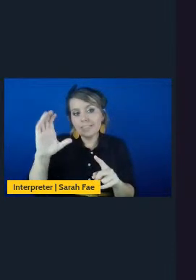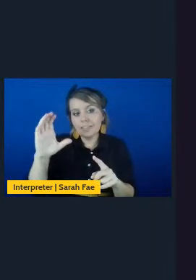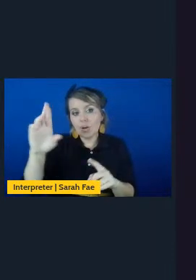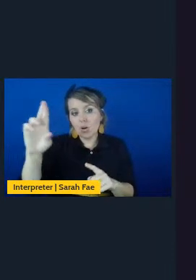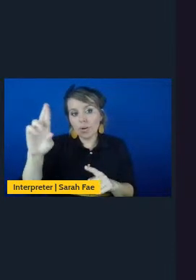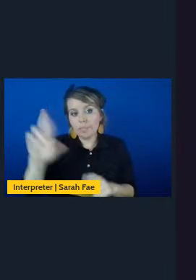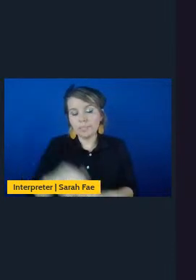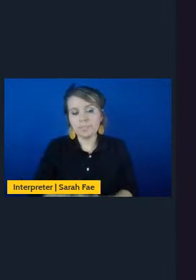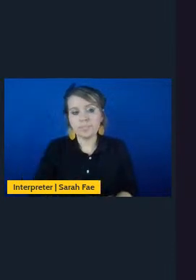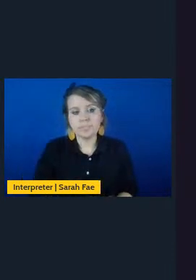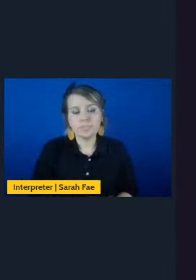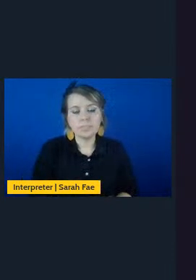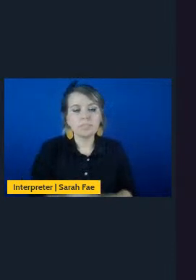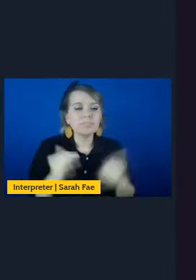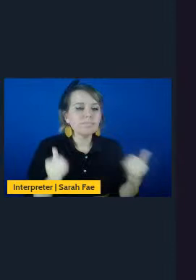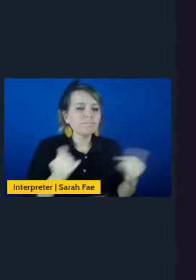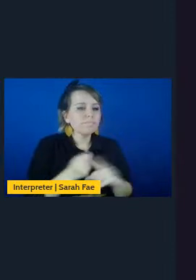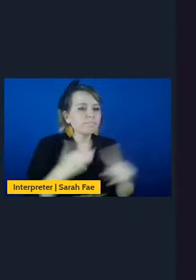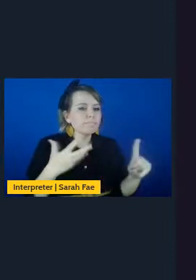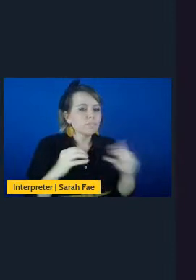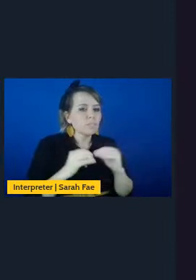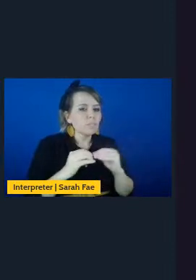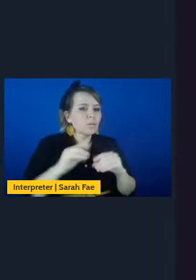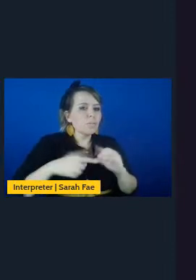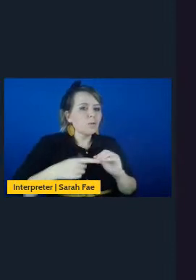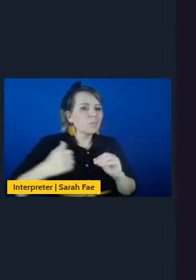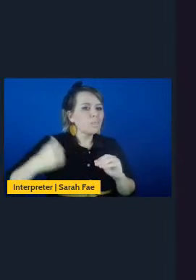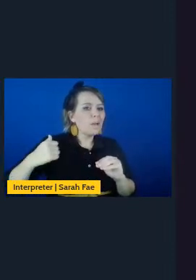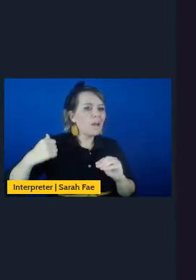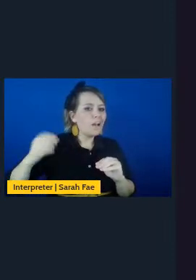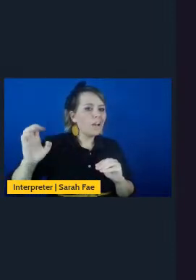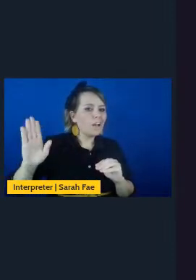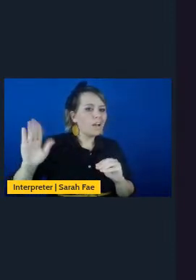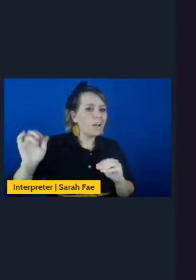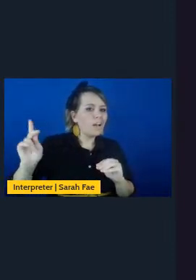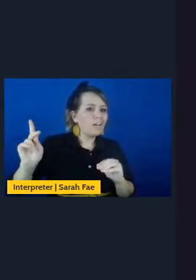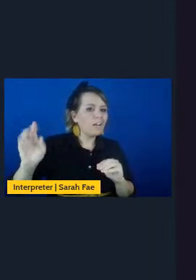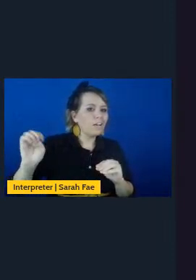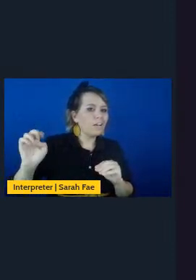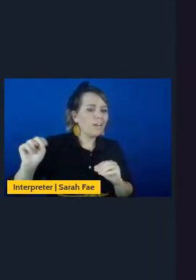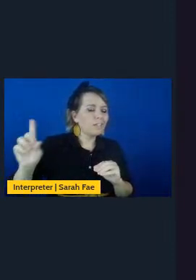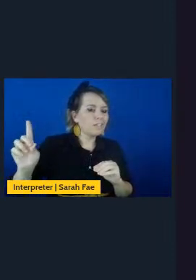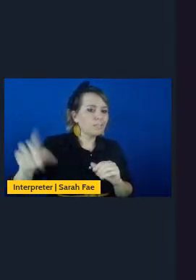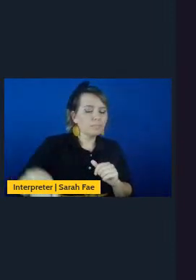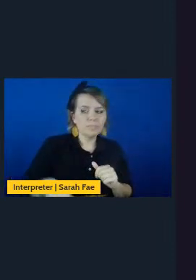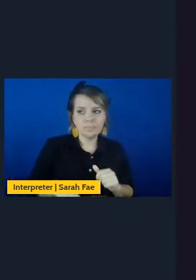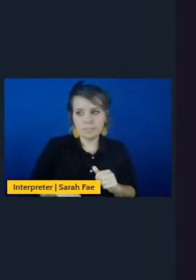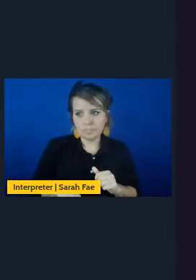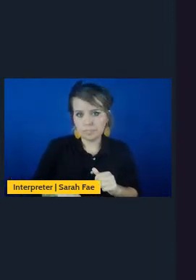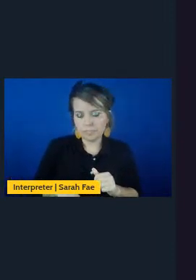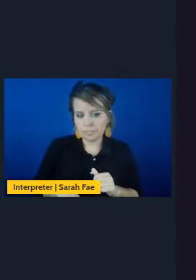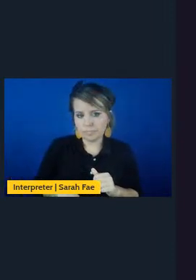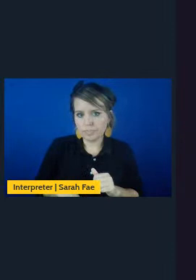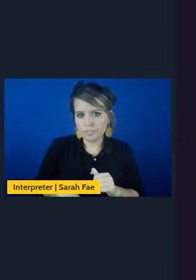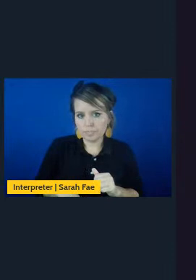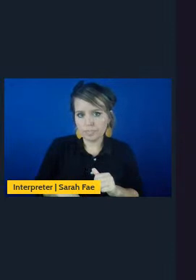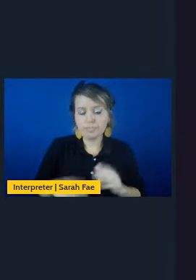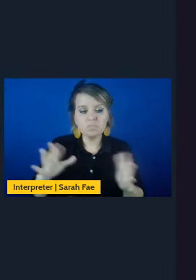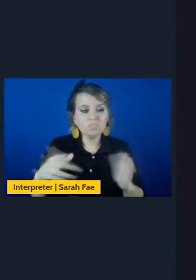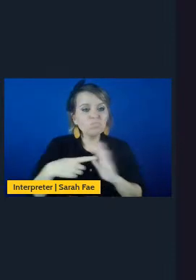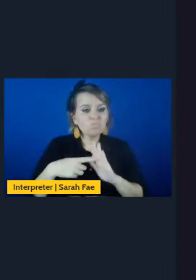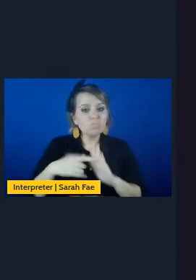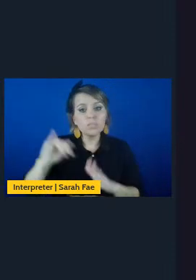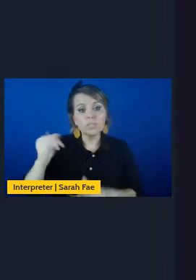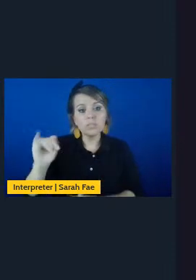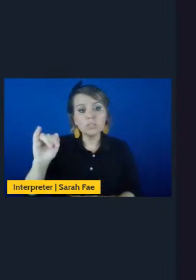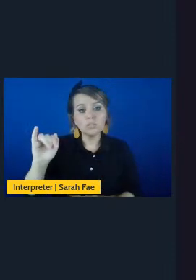Now let's talk a little bit more about the backend. So the generative AI model endpoints are launched from Jumpstart images in